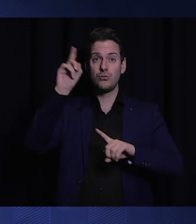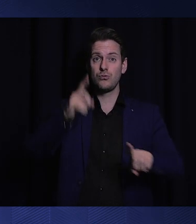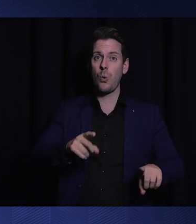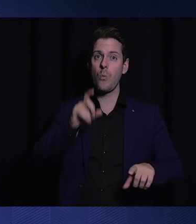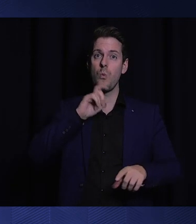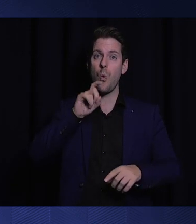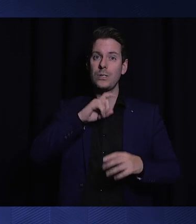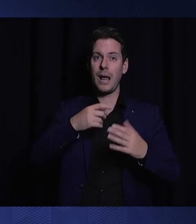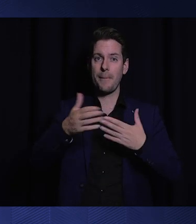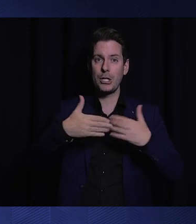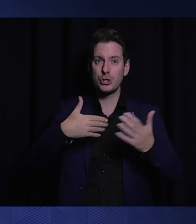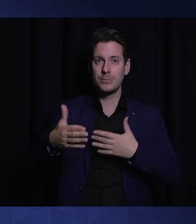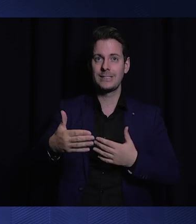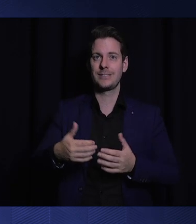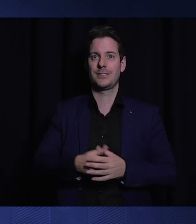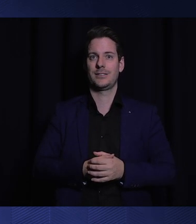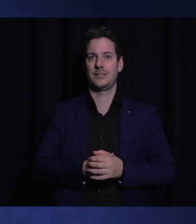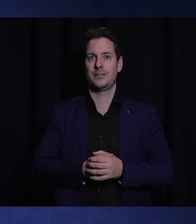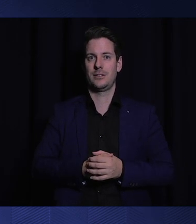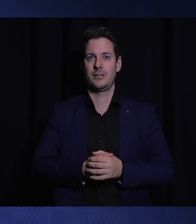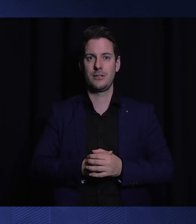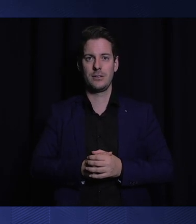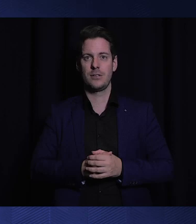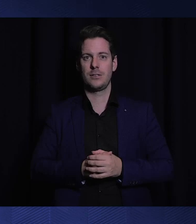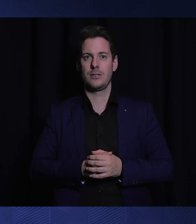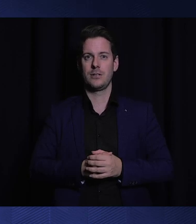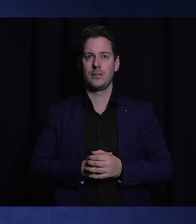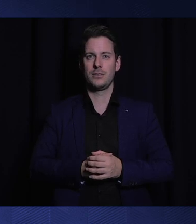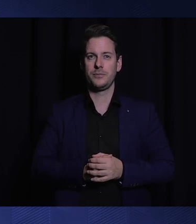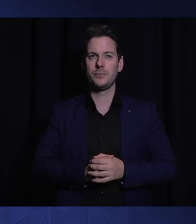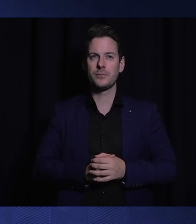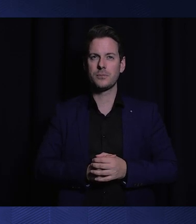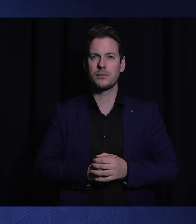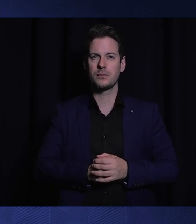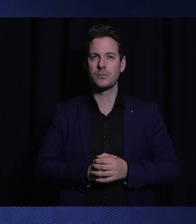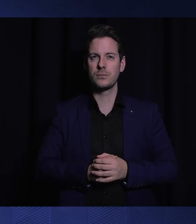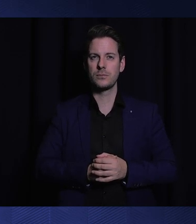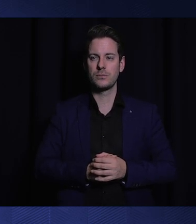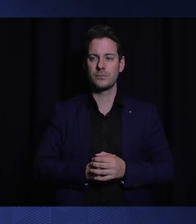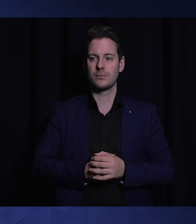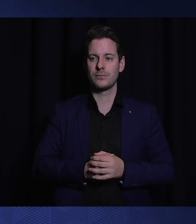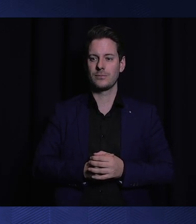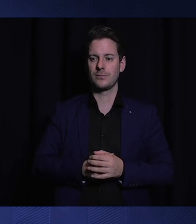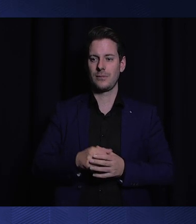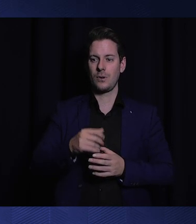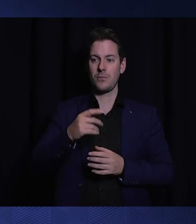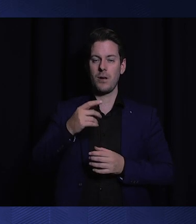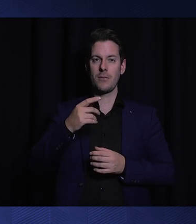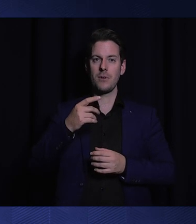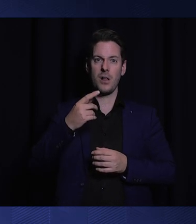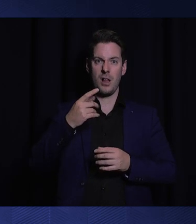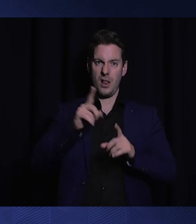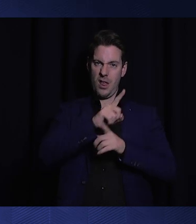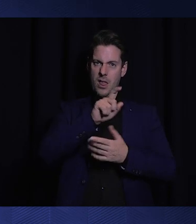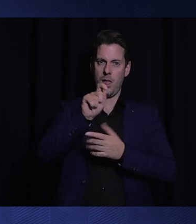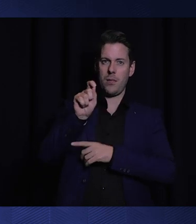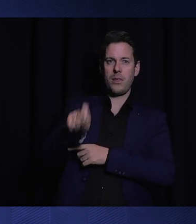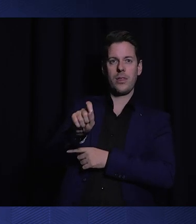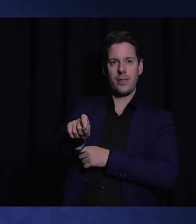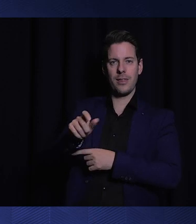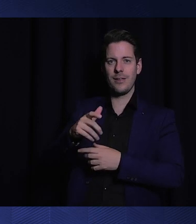issues of water management, agricultural practices, tourism, public health, natural resource management,